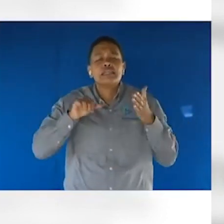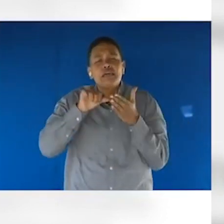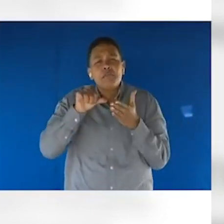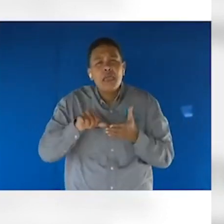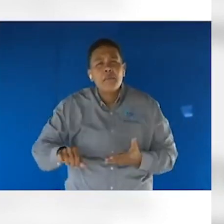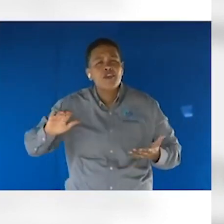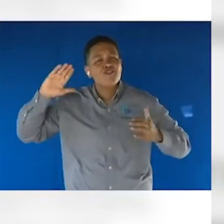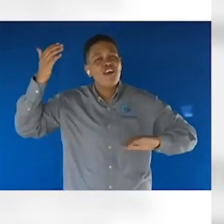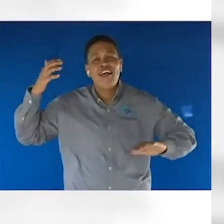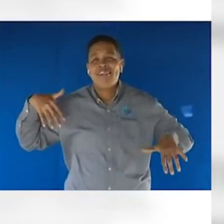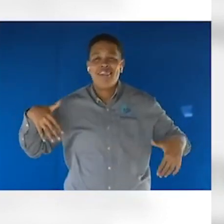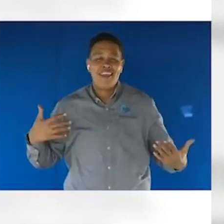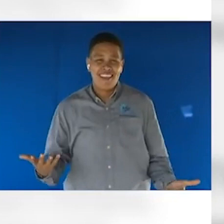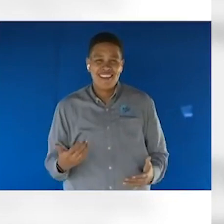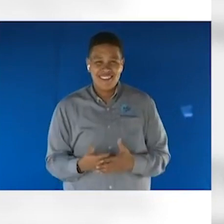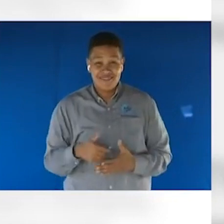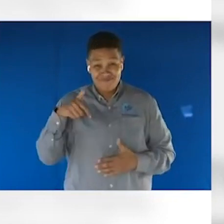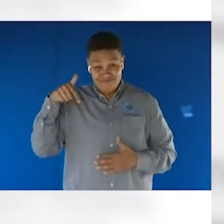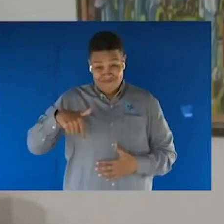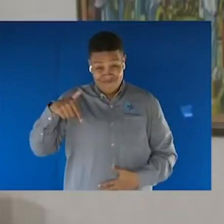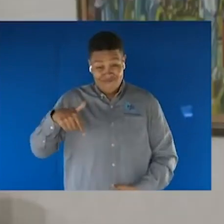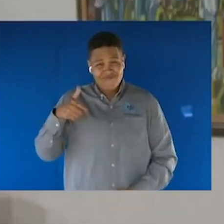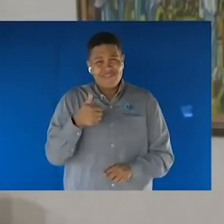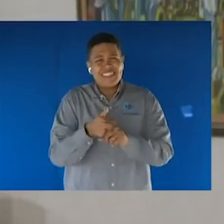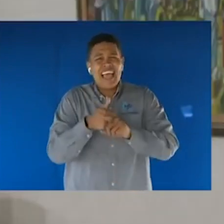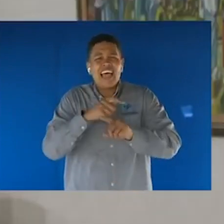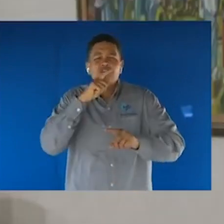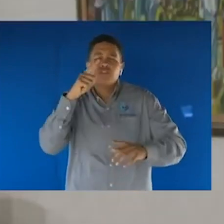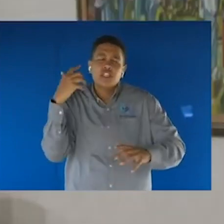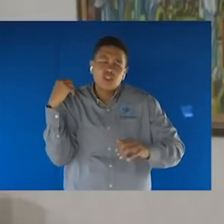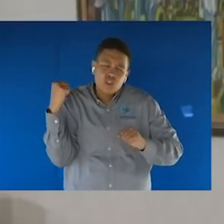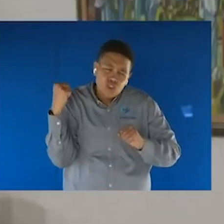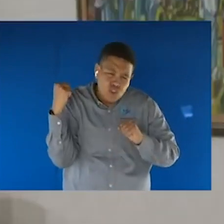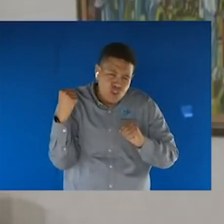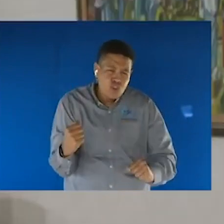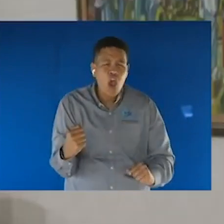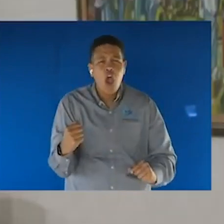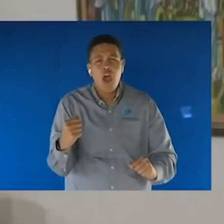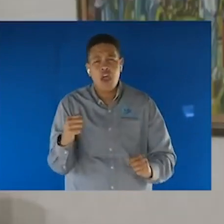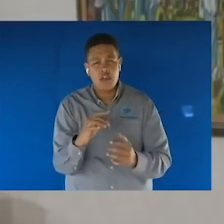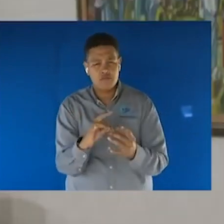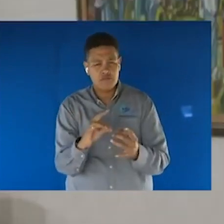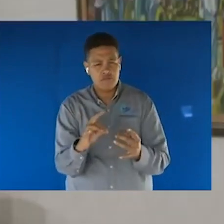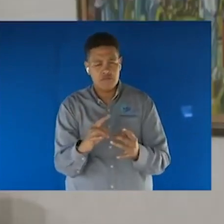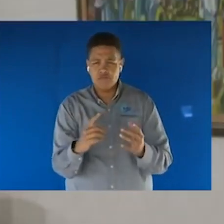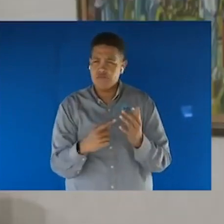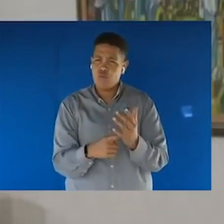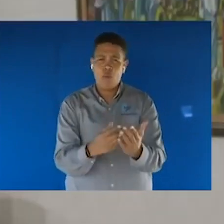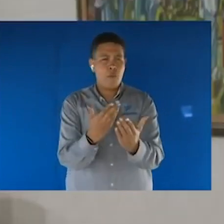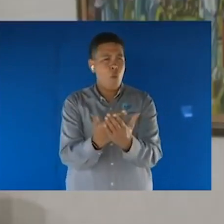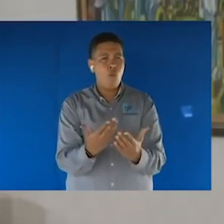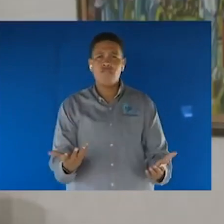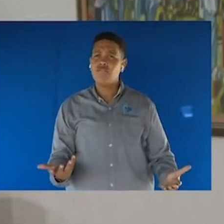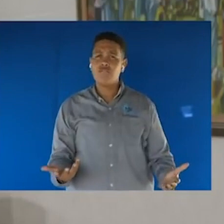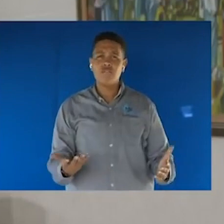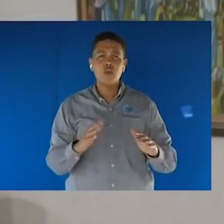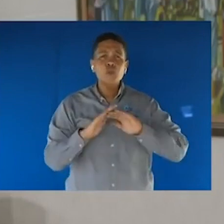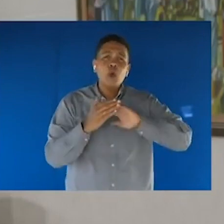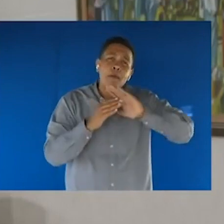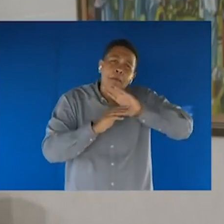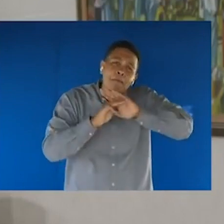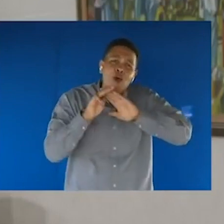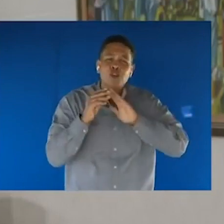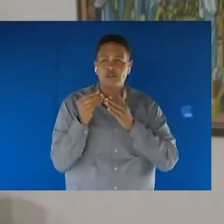or balance of payment crisis. He notes that this is a solid testament of the maturing of Jamaica's